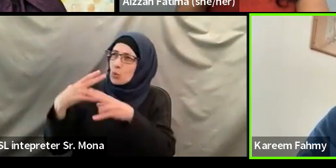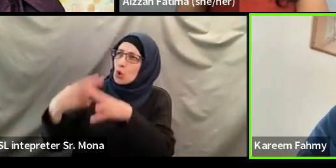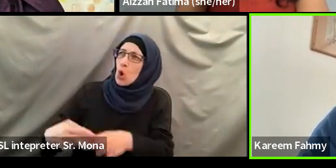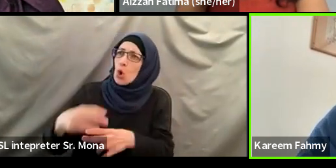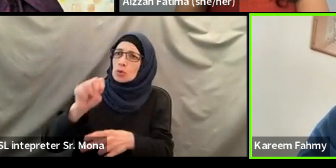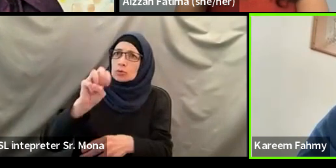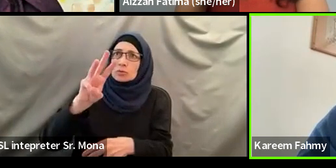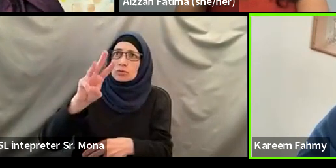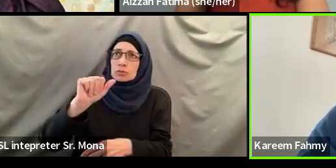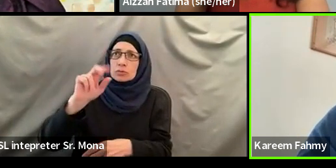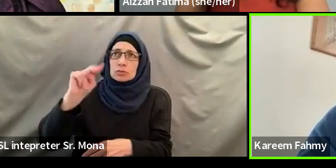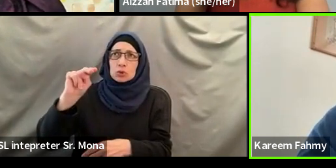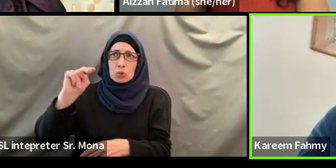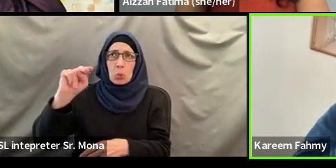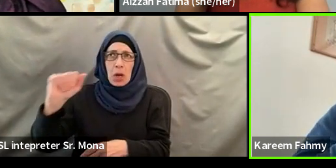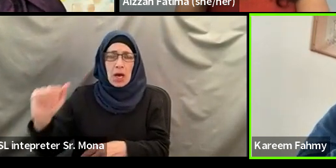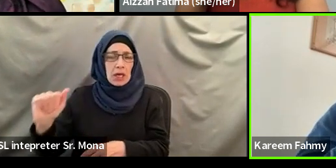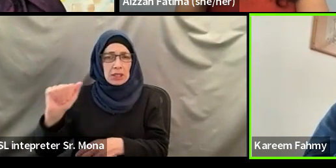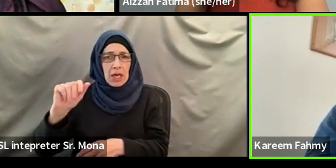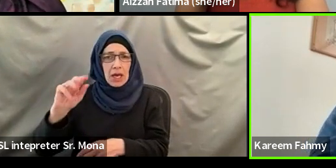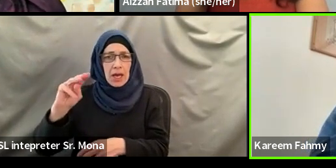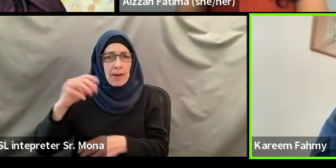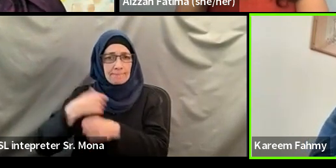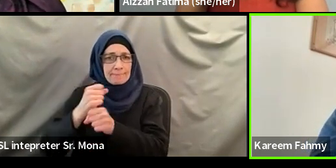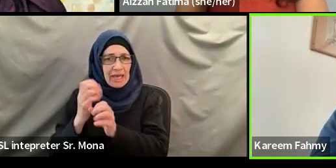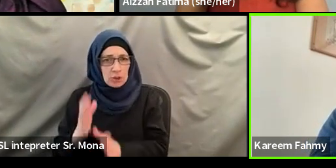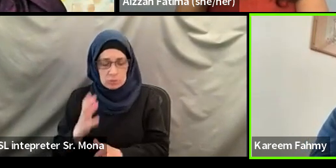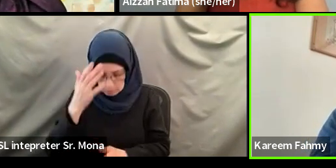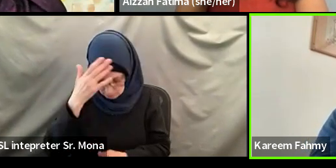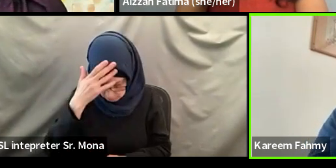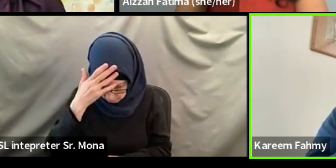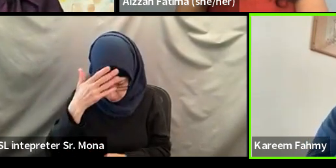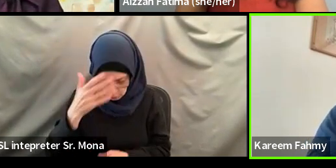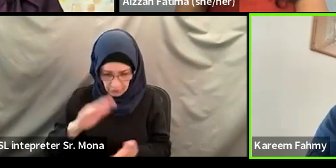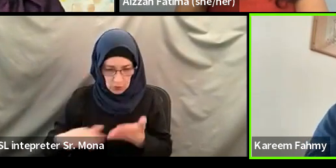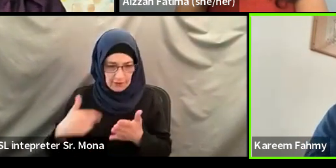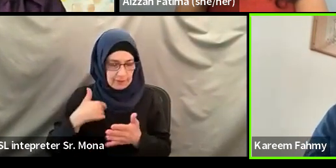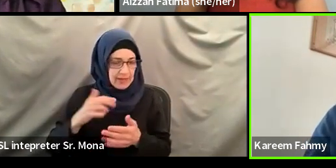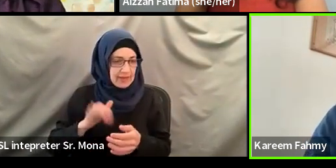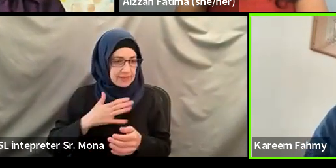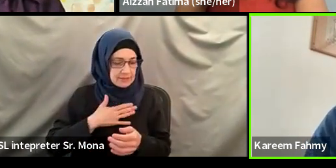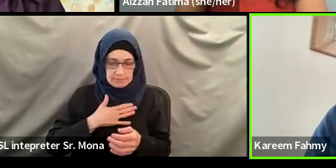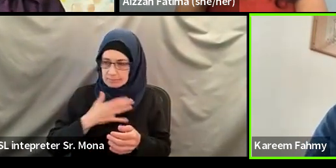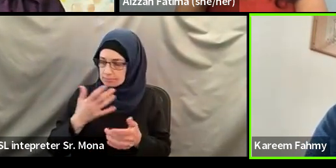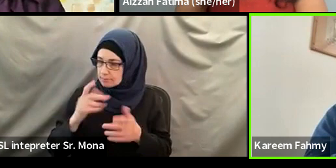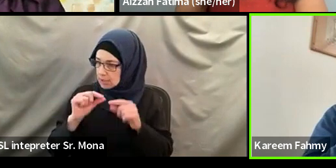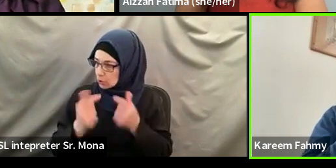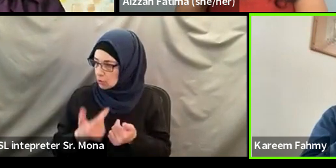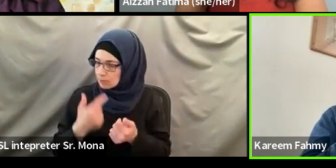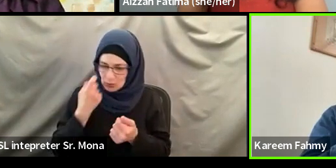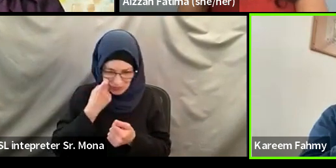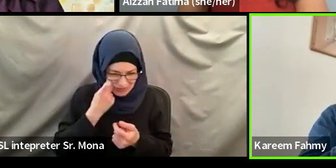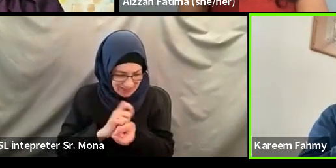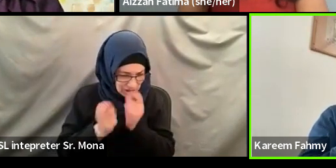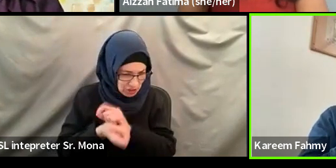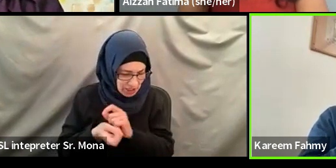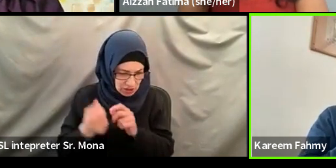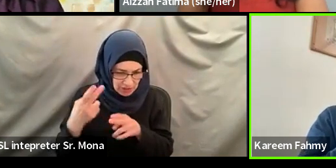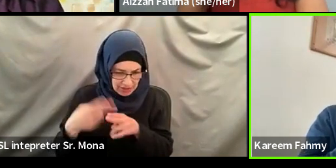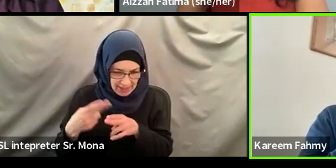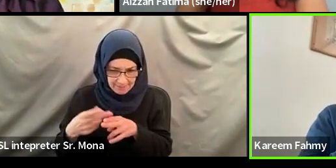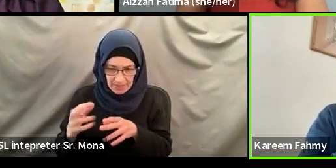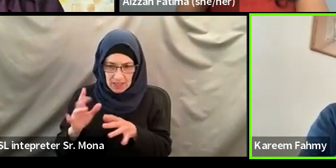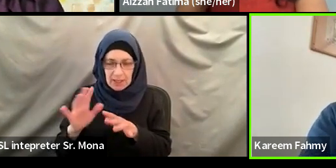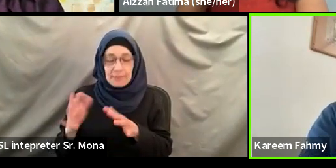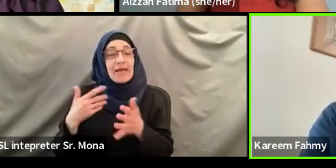SWANA Makers. Gosh, forgive me, it's like my own group, and we've just recently changed the name, but